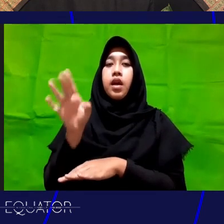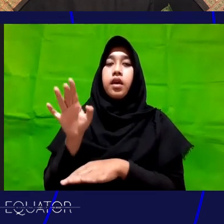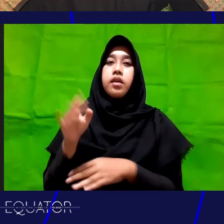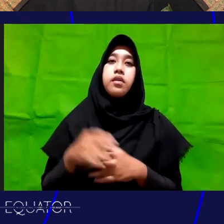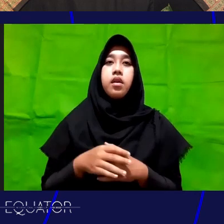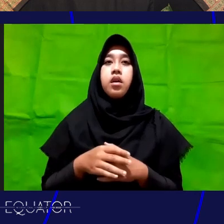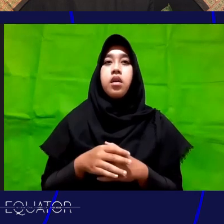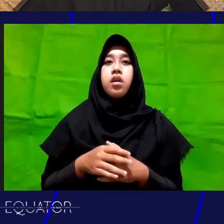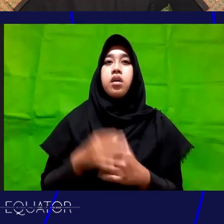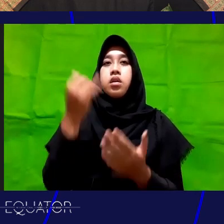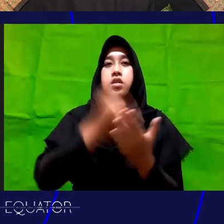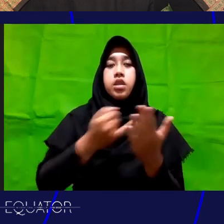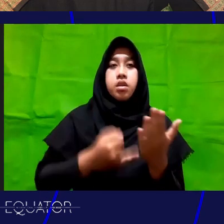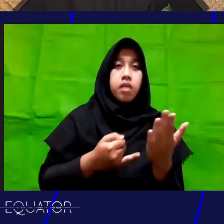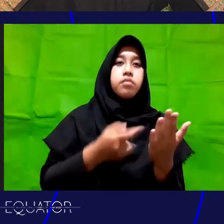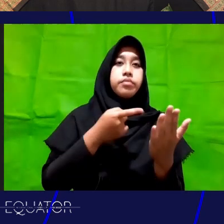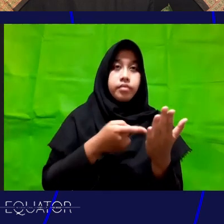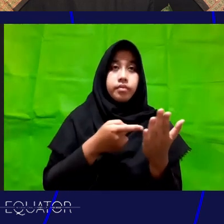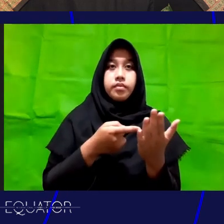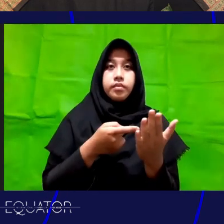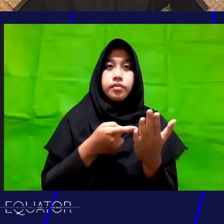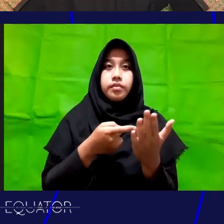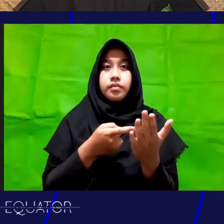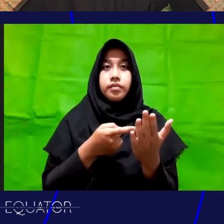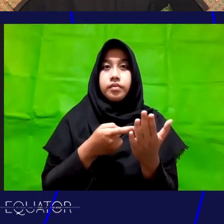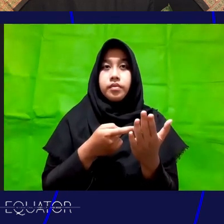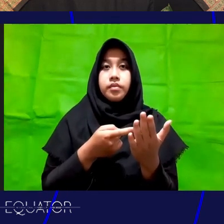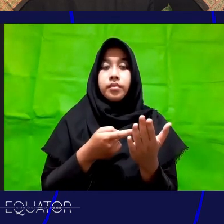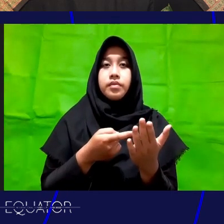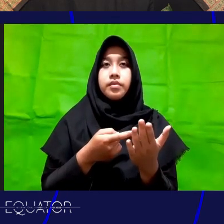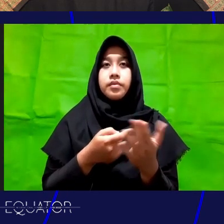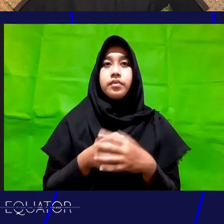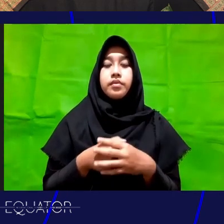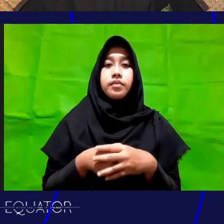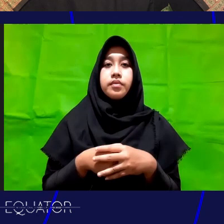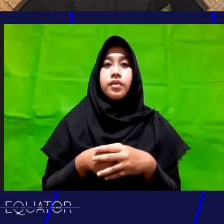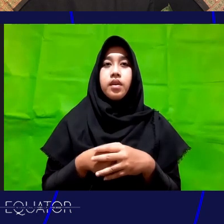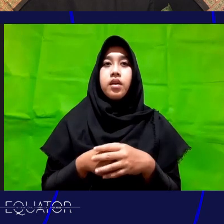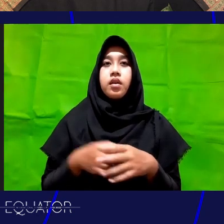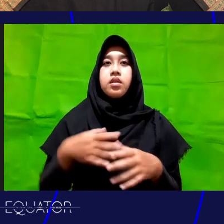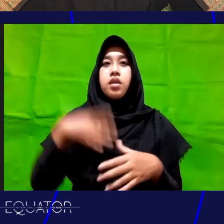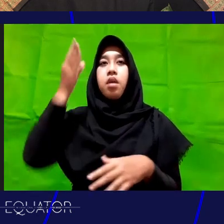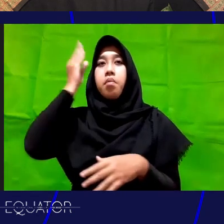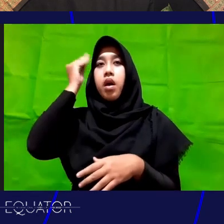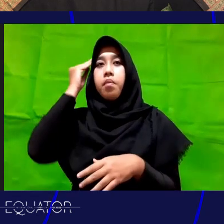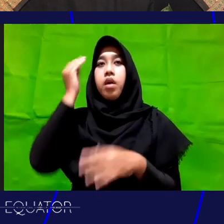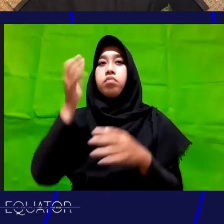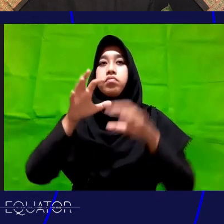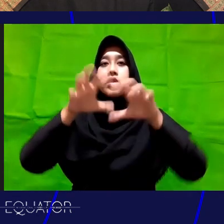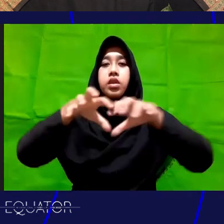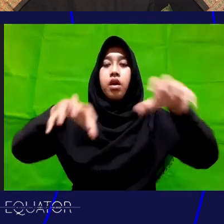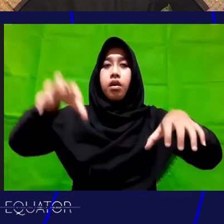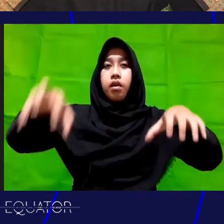sense. There is always a hegemonic sense within every place. There is always a north in every south. There is always a south in every